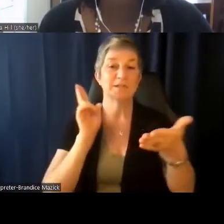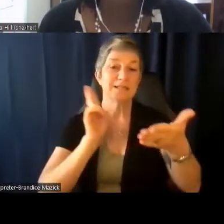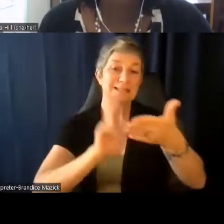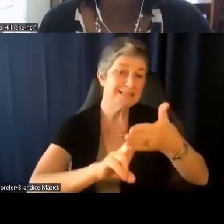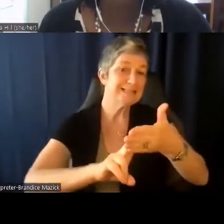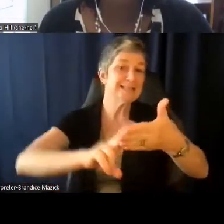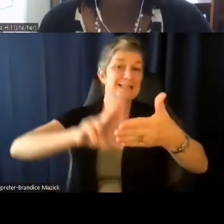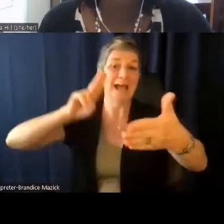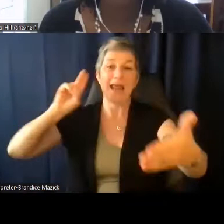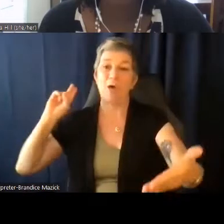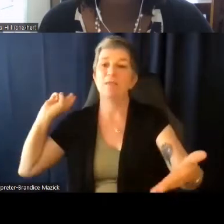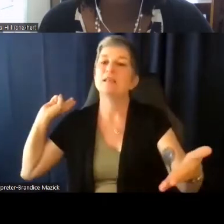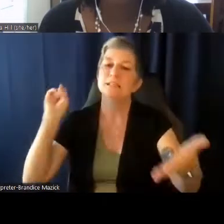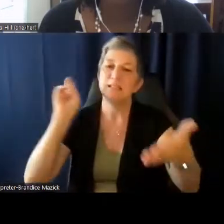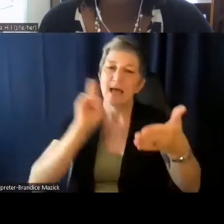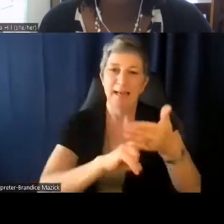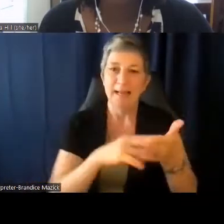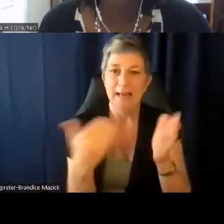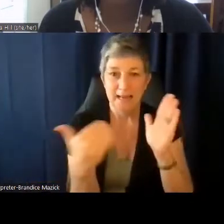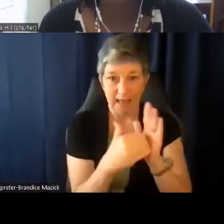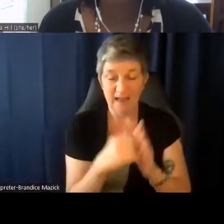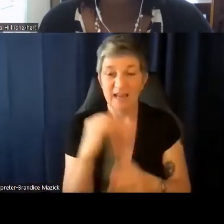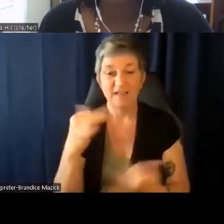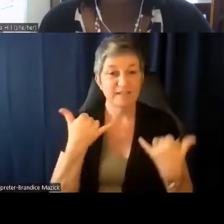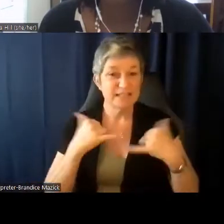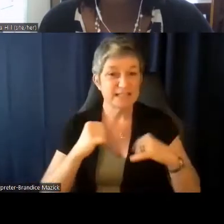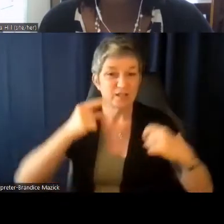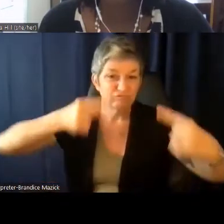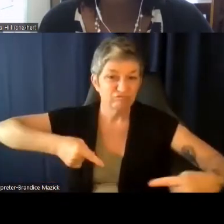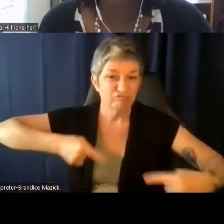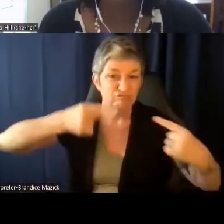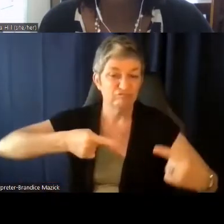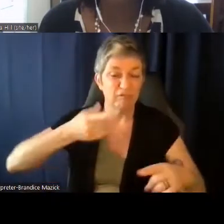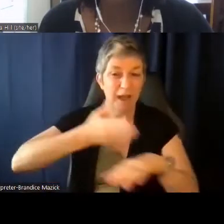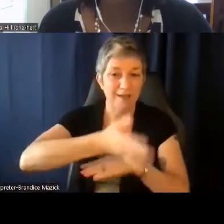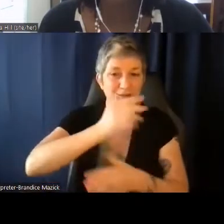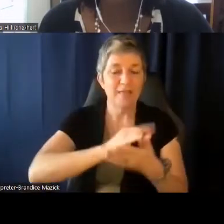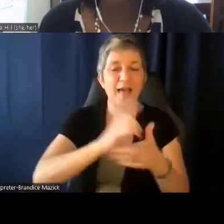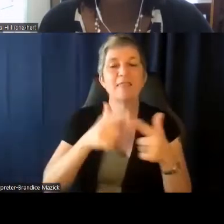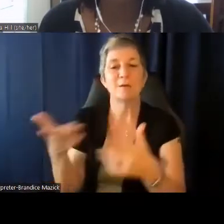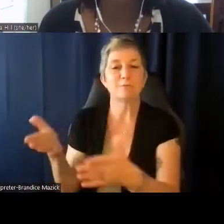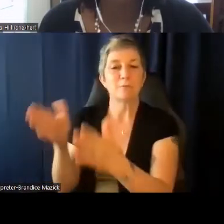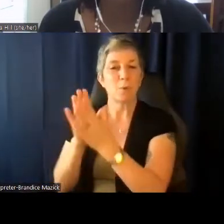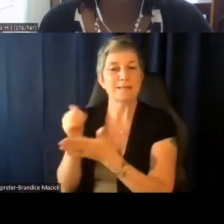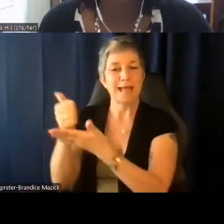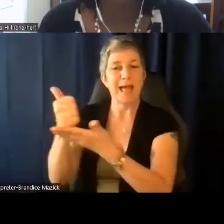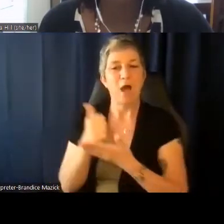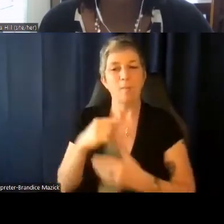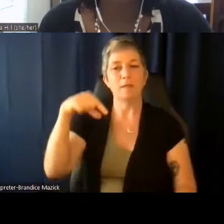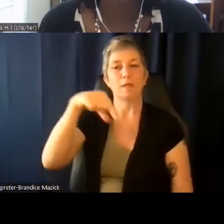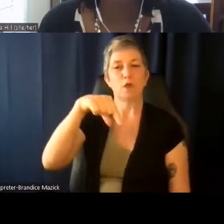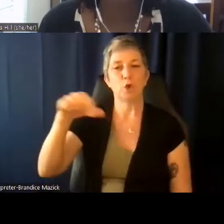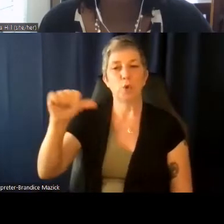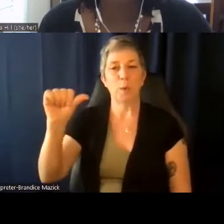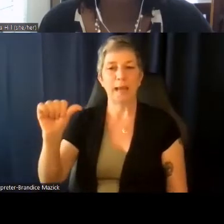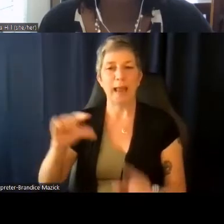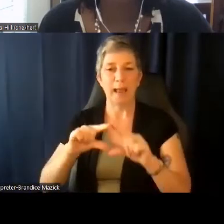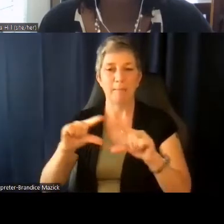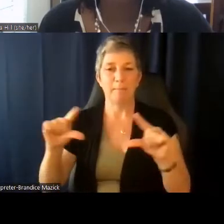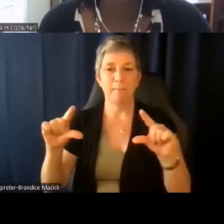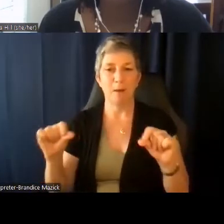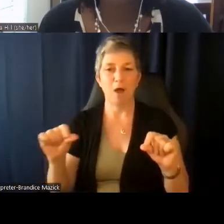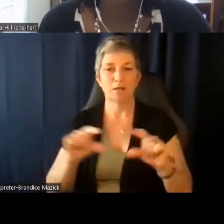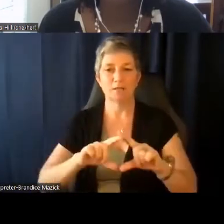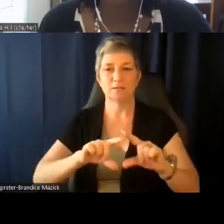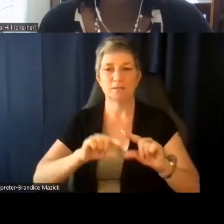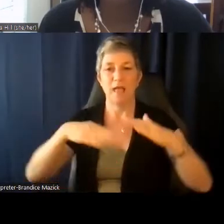and then sign back in. And if you're still having trouble after that, you can request help in the Q&A box located on the Zoom panel section